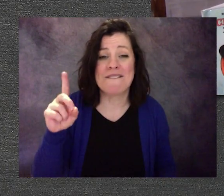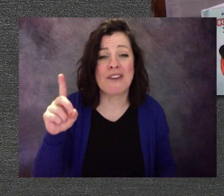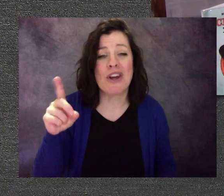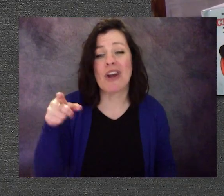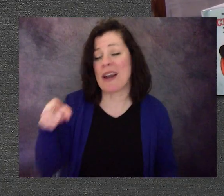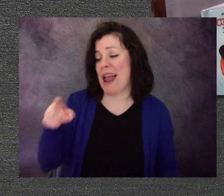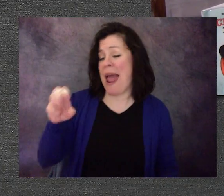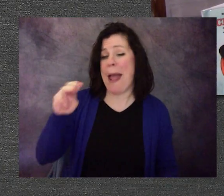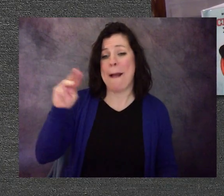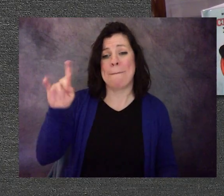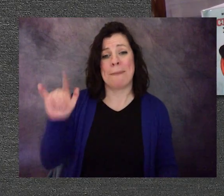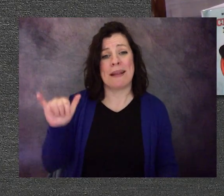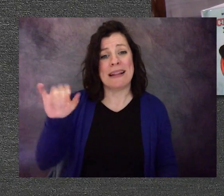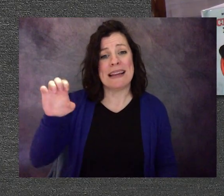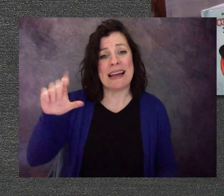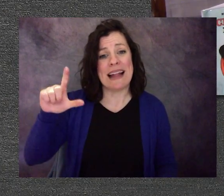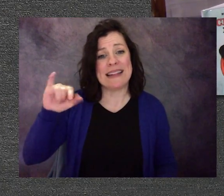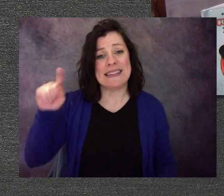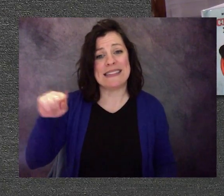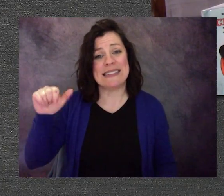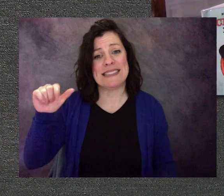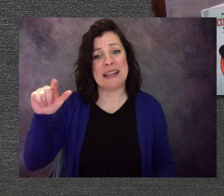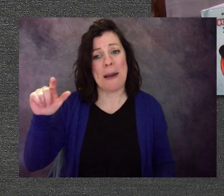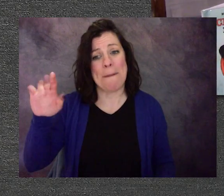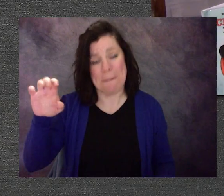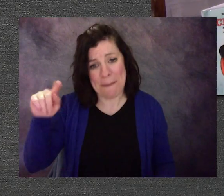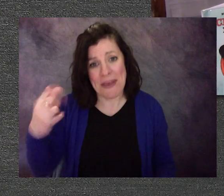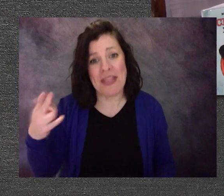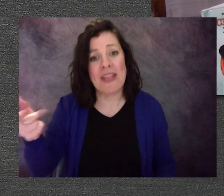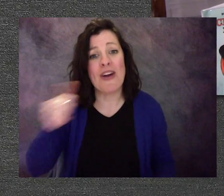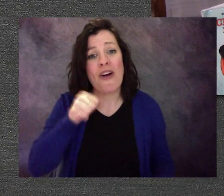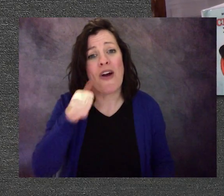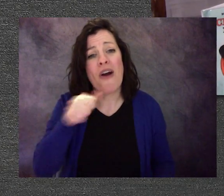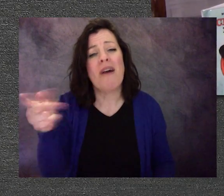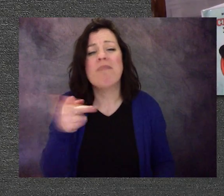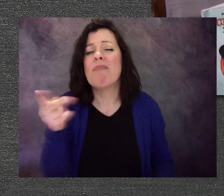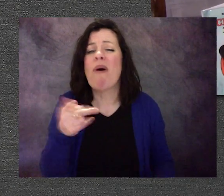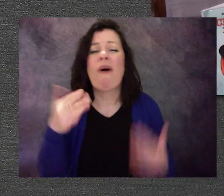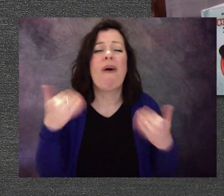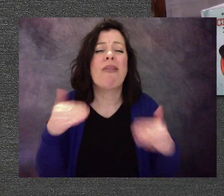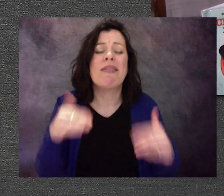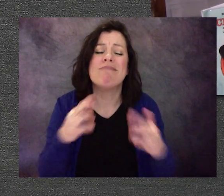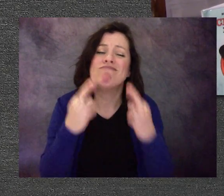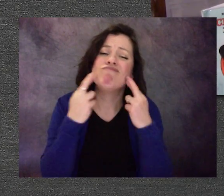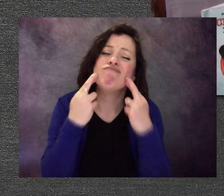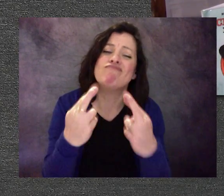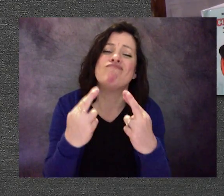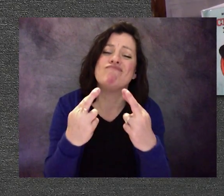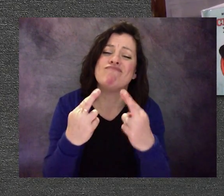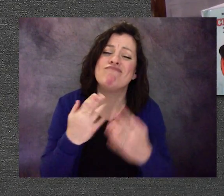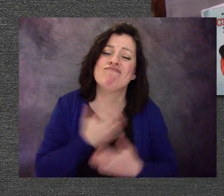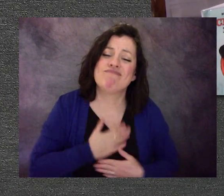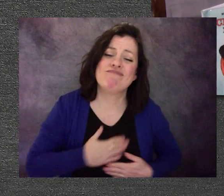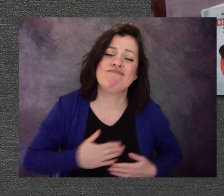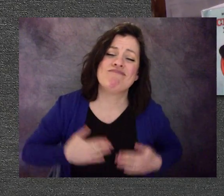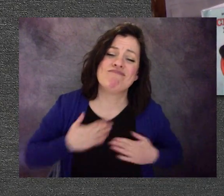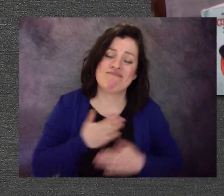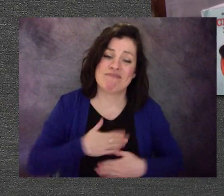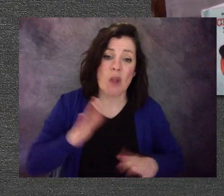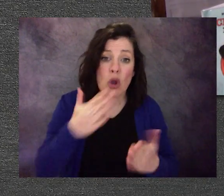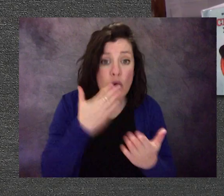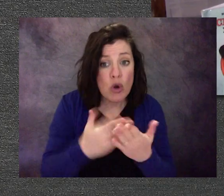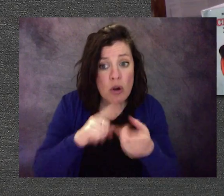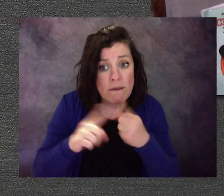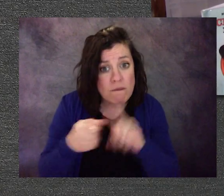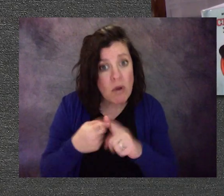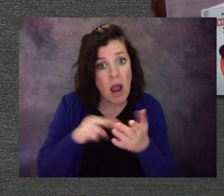really important, and being a great friend is extremely important. Being a good friend means that you share with others and you play with